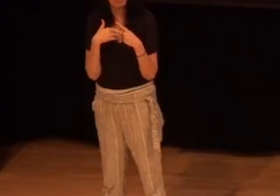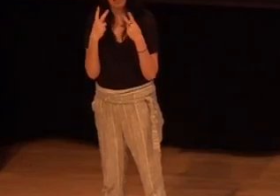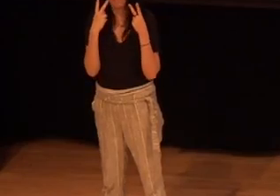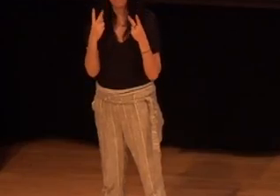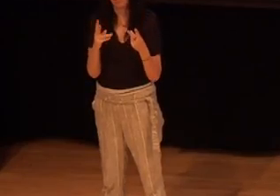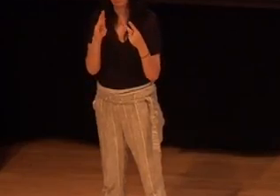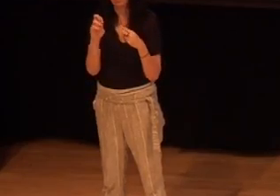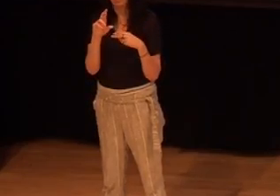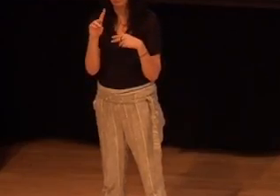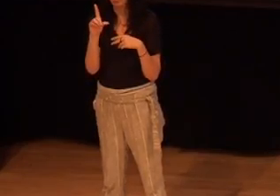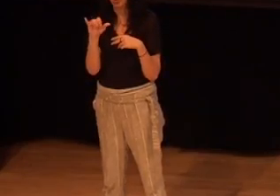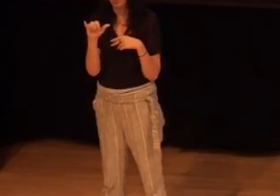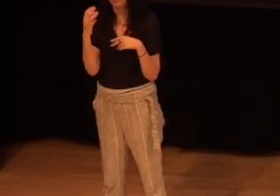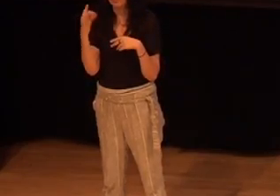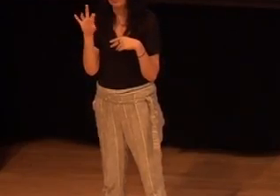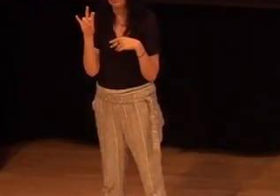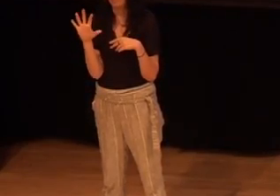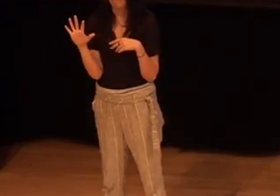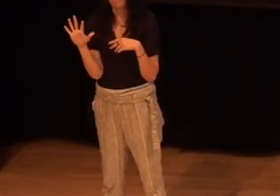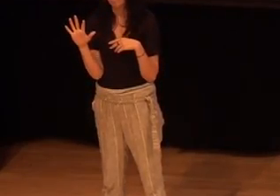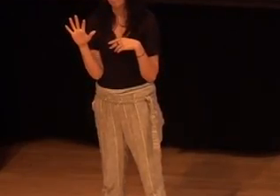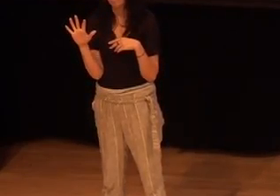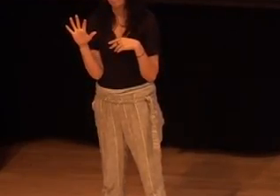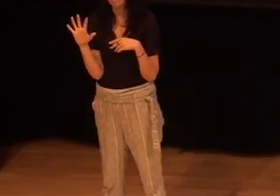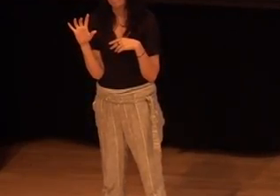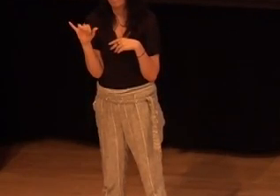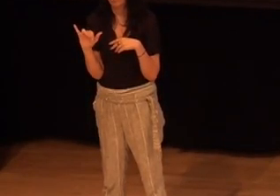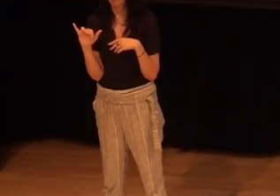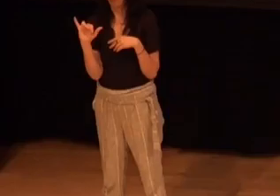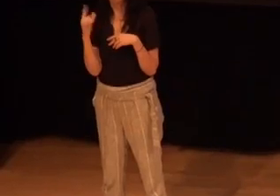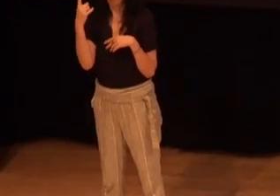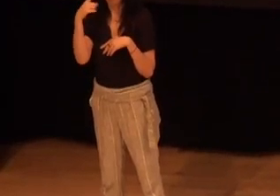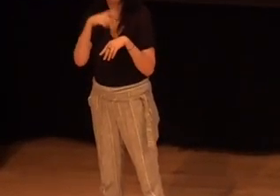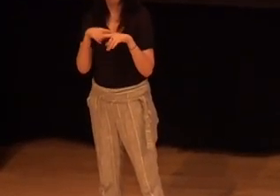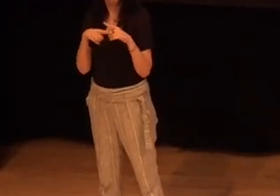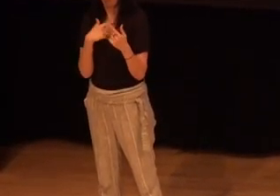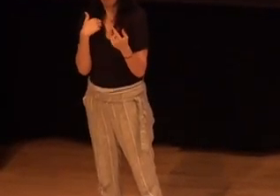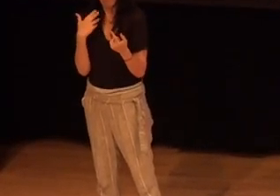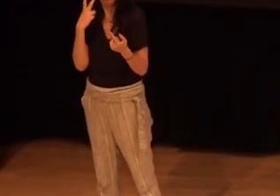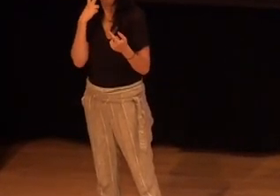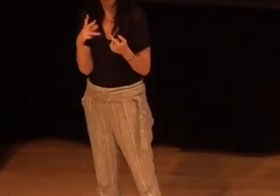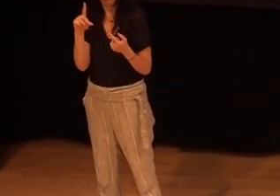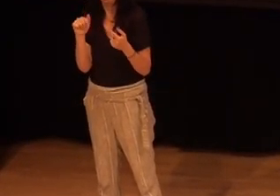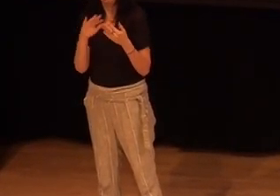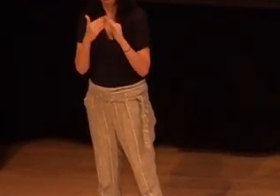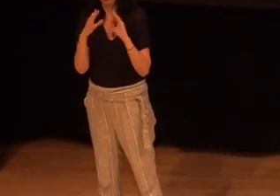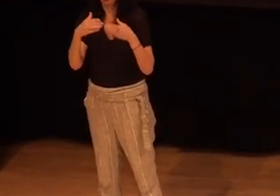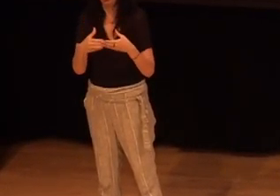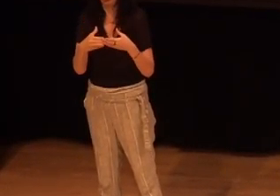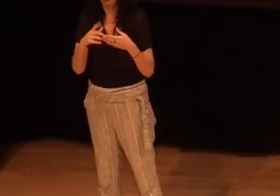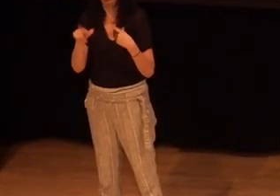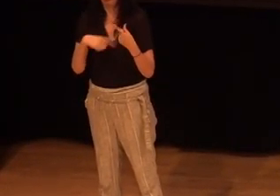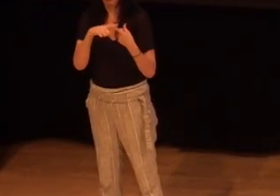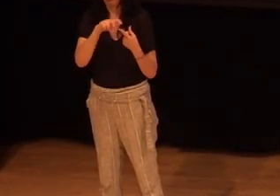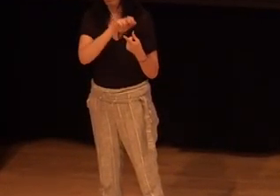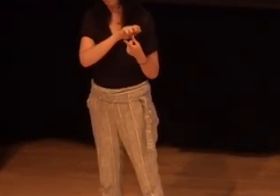in 1975, where it was the first place that I encountered a disability community. And when I came back, I